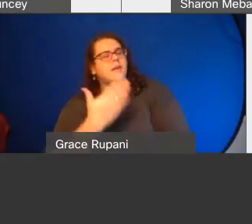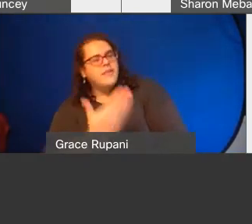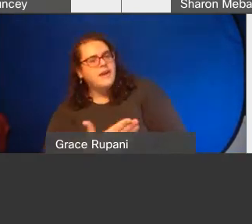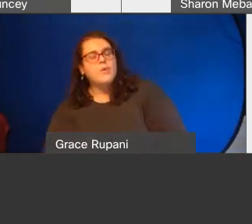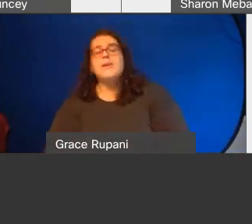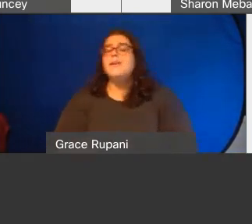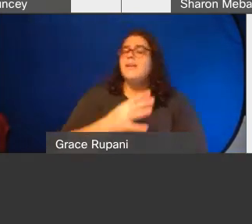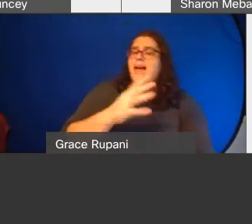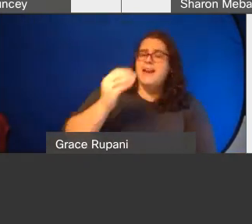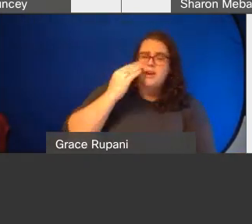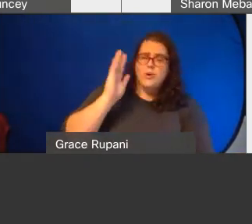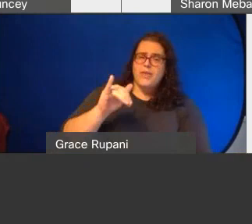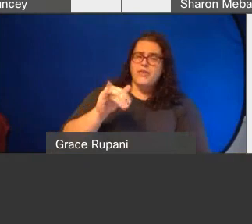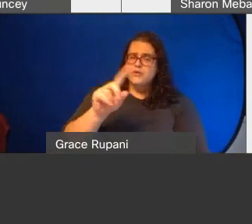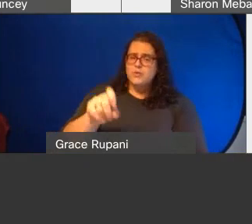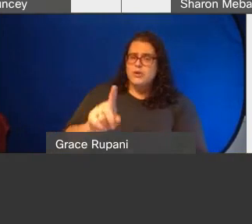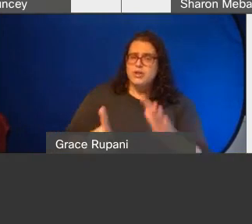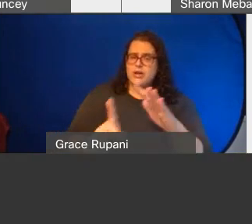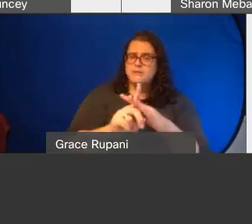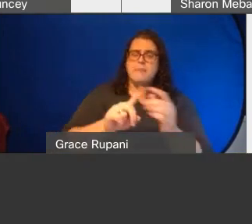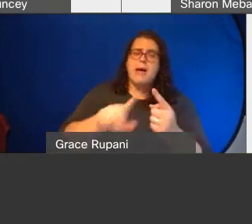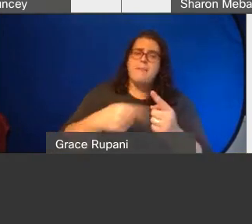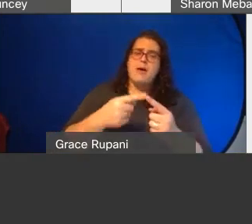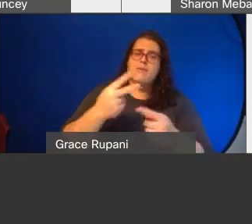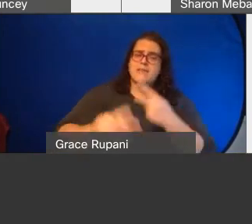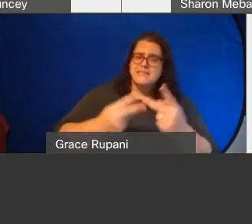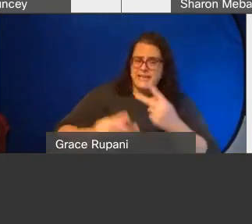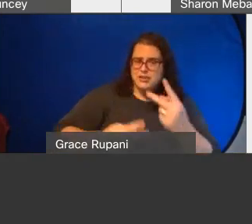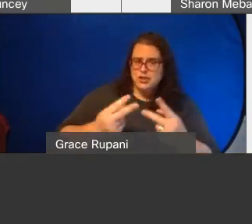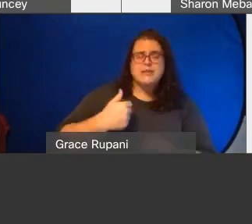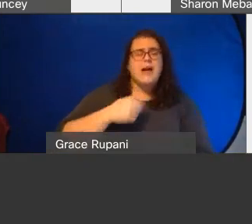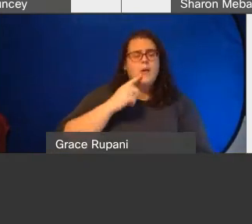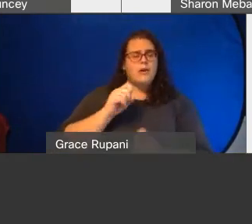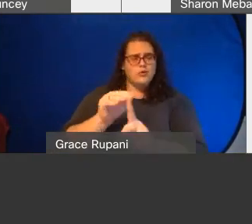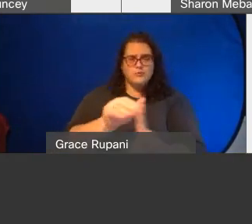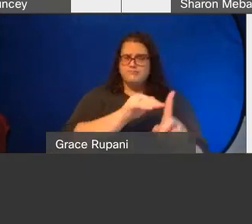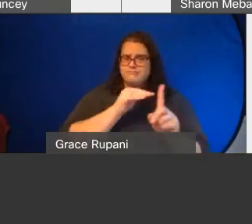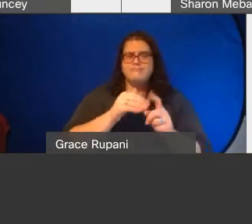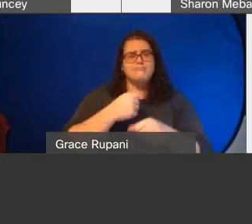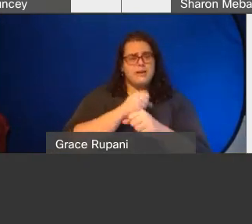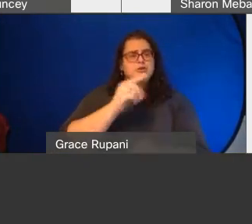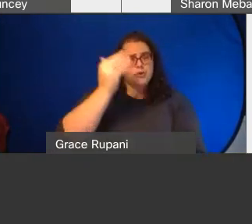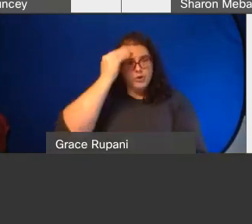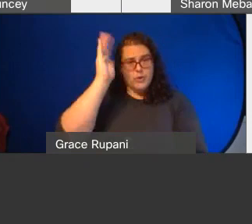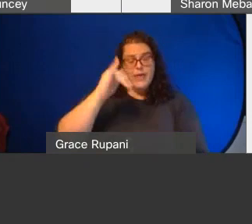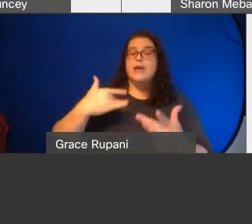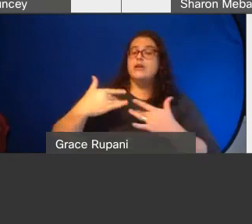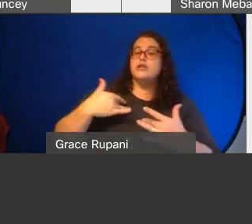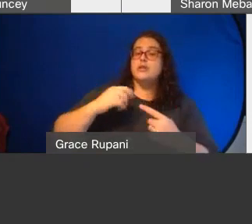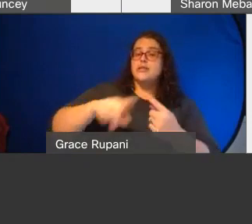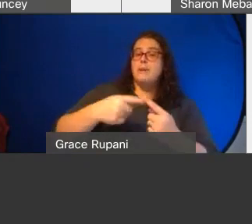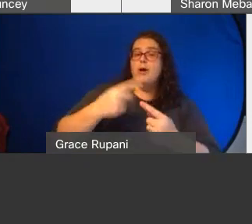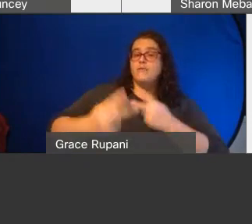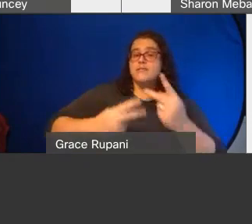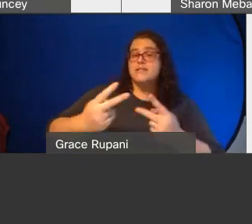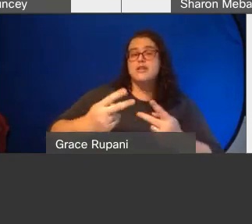question, I was muted at the time, regarding visitation. And I just want to let people know that concerns regarding visitation has been brought